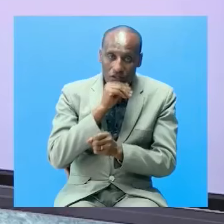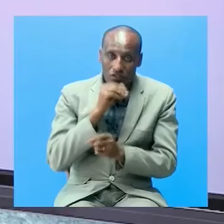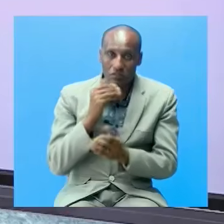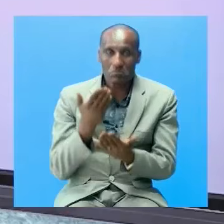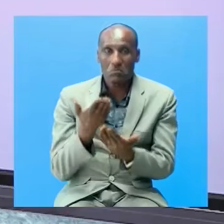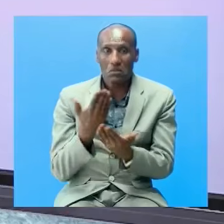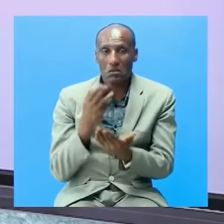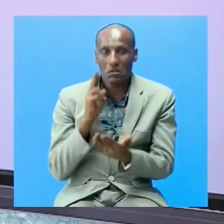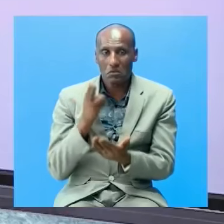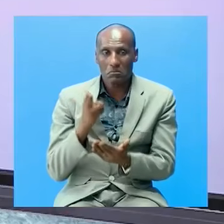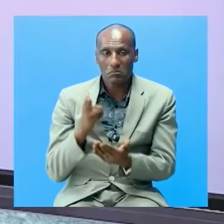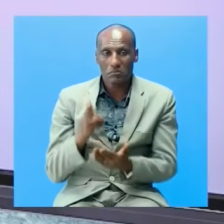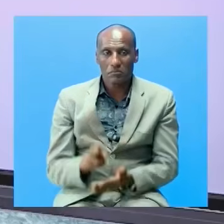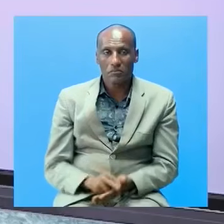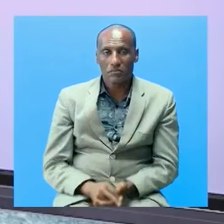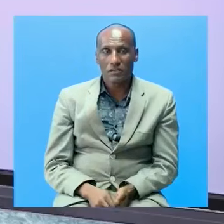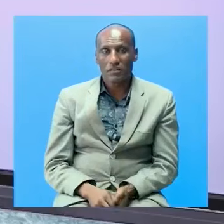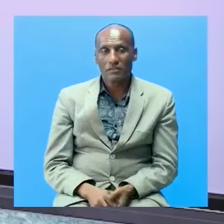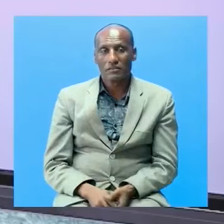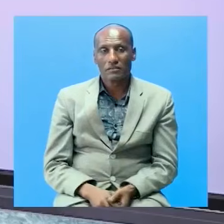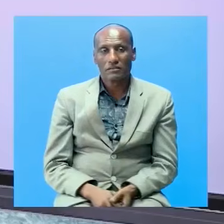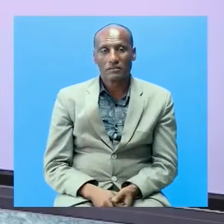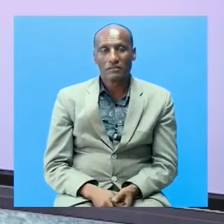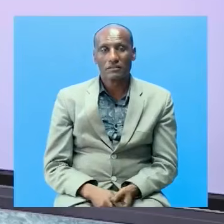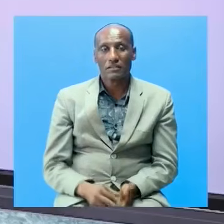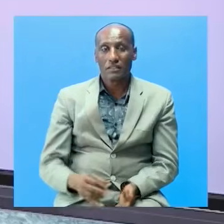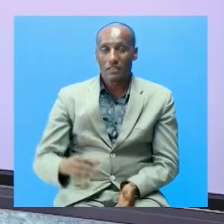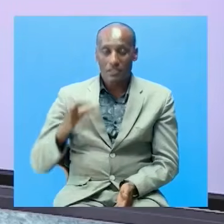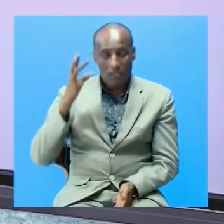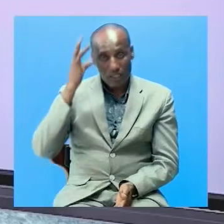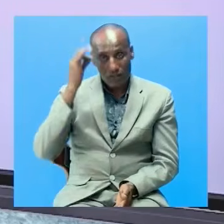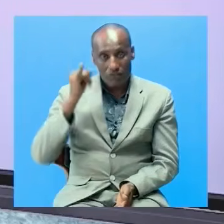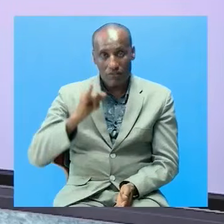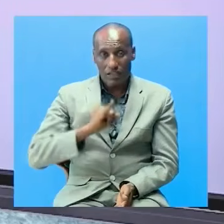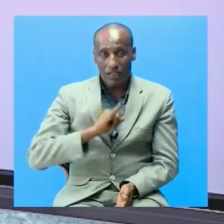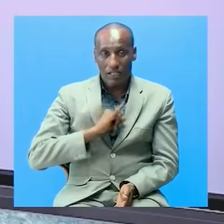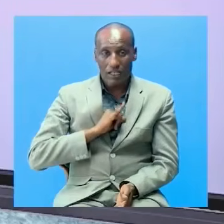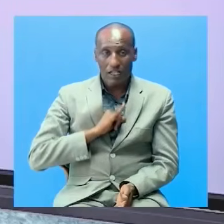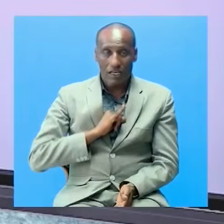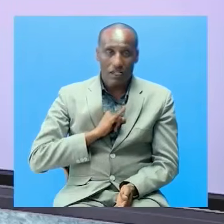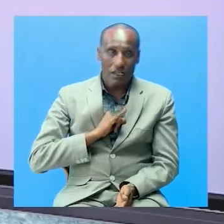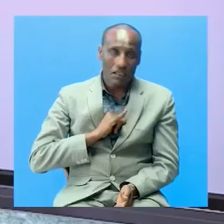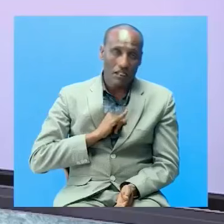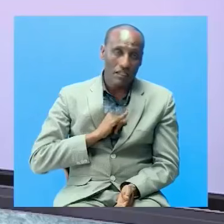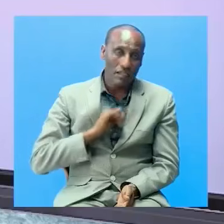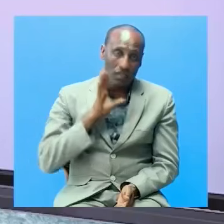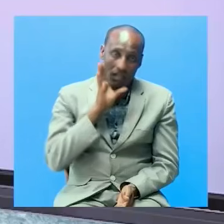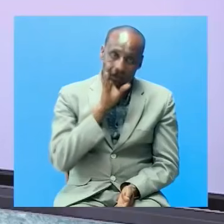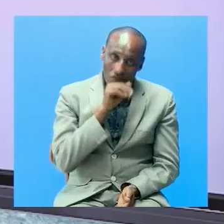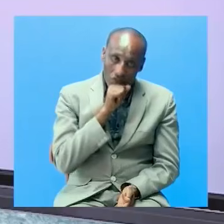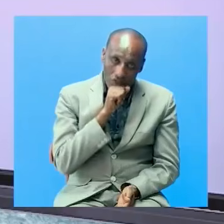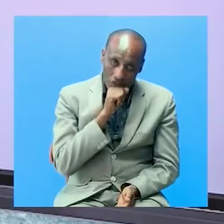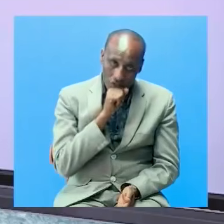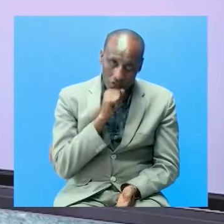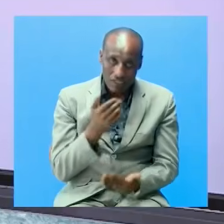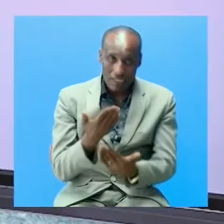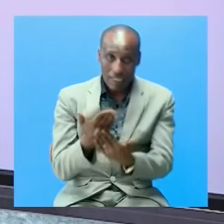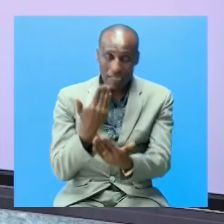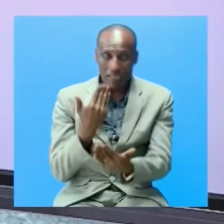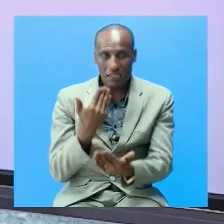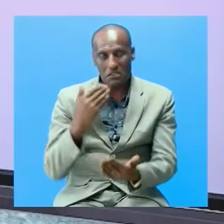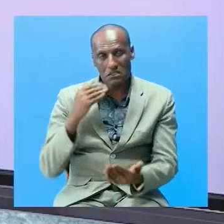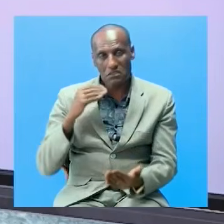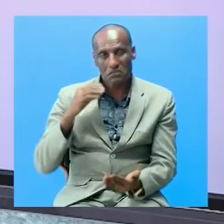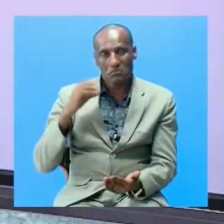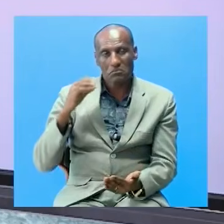say 50% and above? If so, you are right. Because the sentence, if I finish